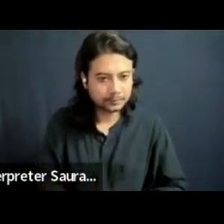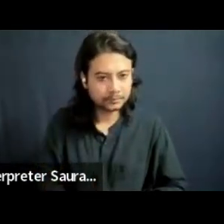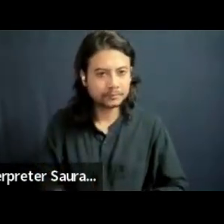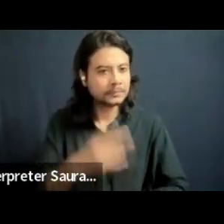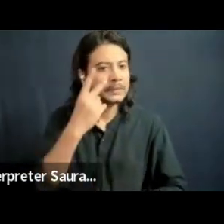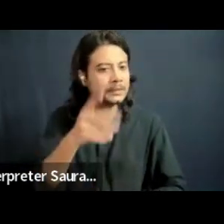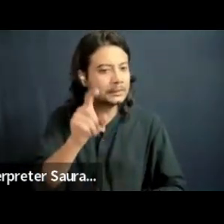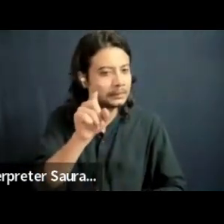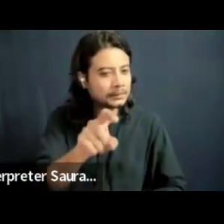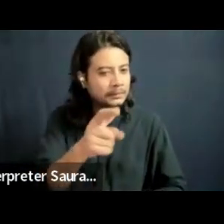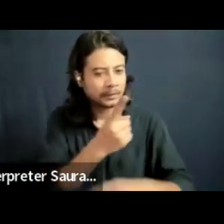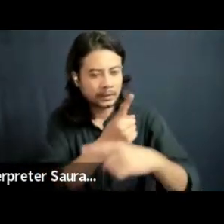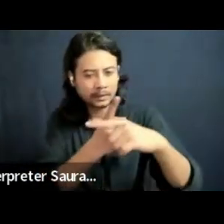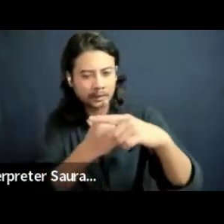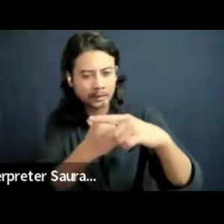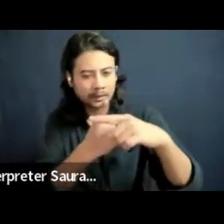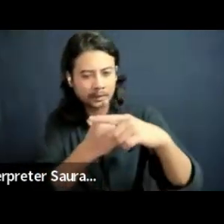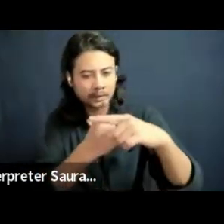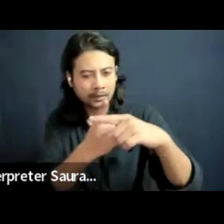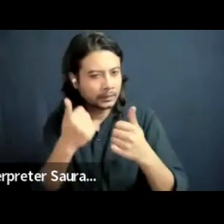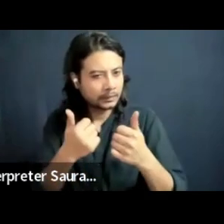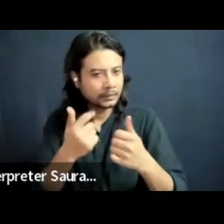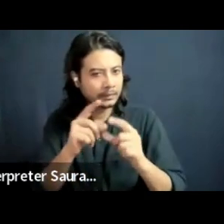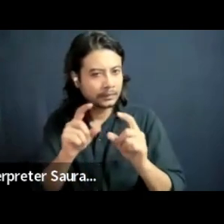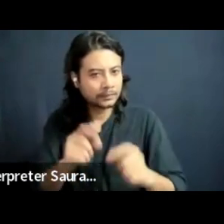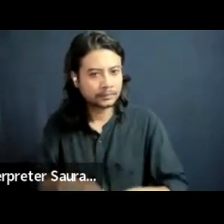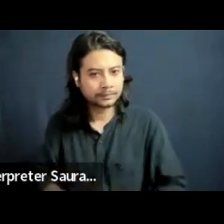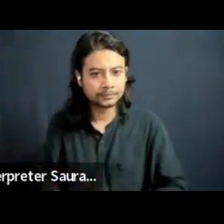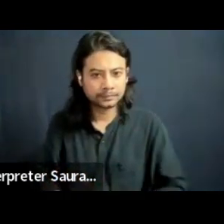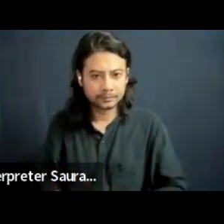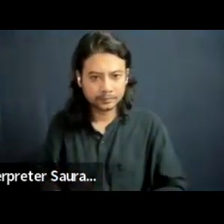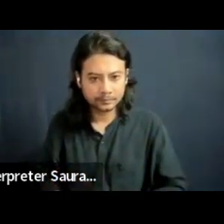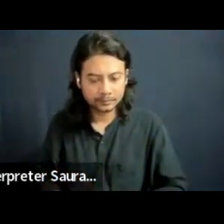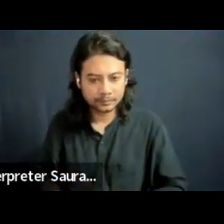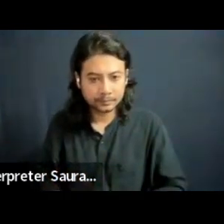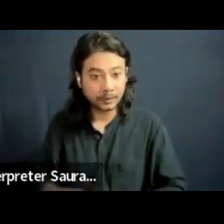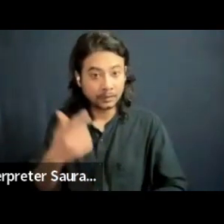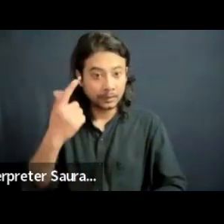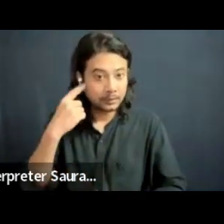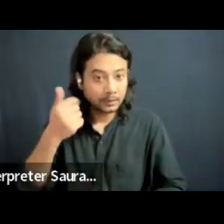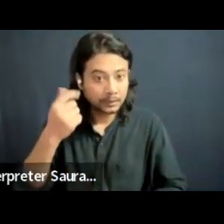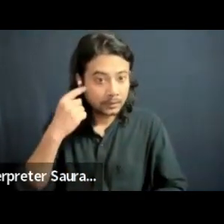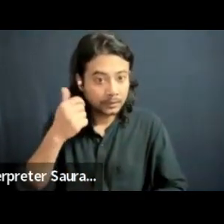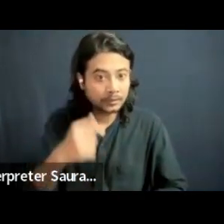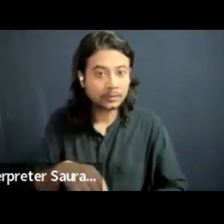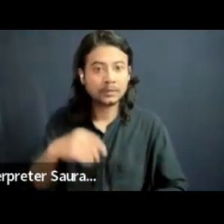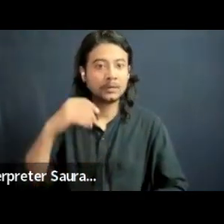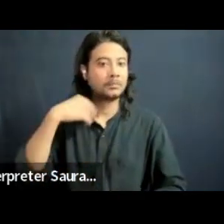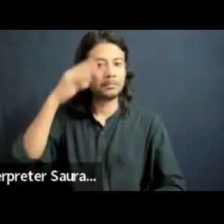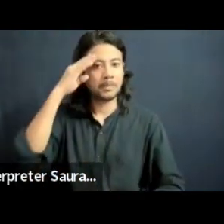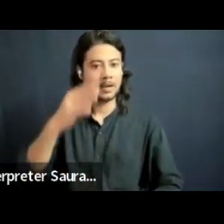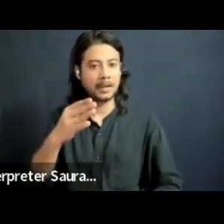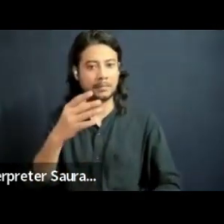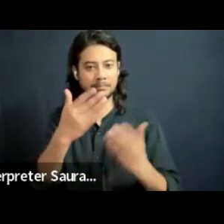is working, and if not, we'll just move on to the. My name is Khalid. Great. Is it coming? Yes. Yes. My thank name is you. Alexander.